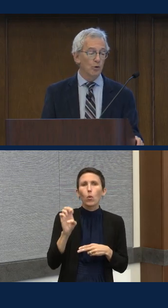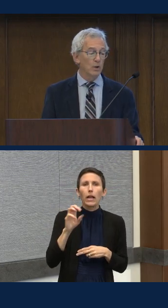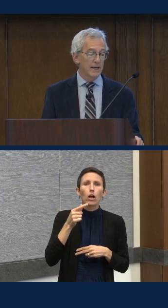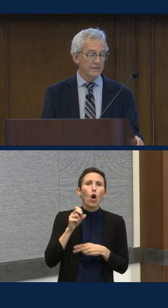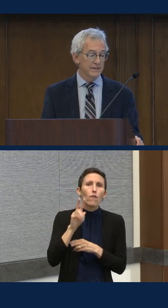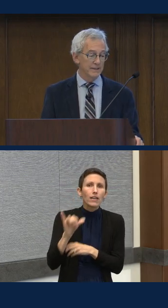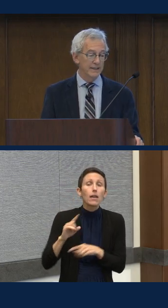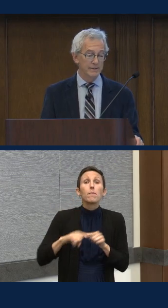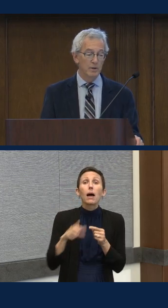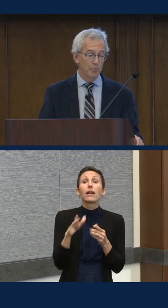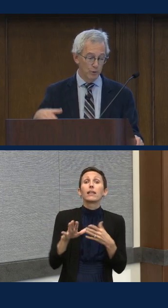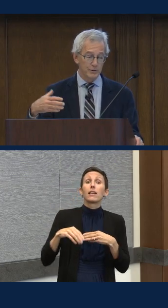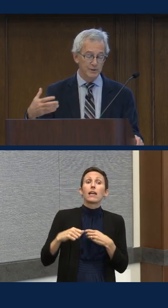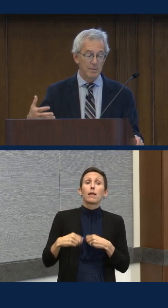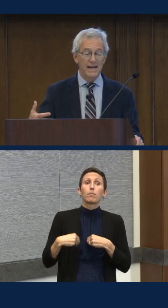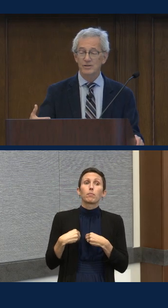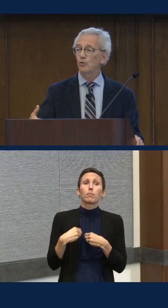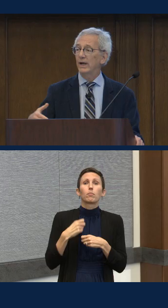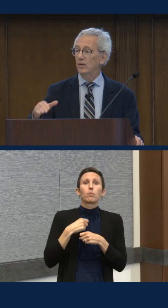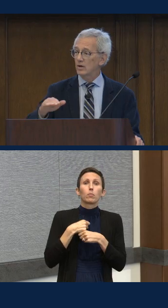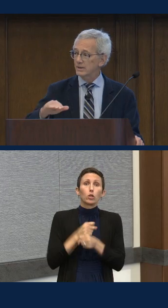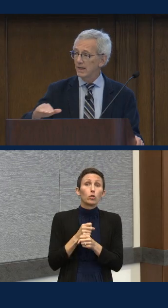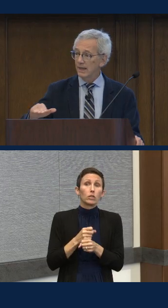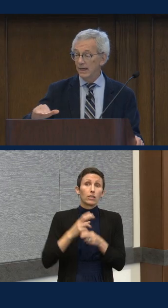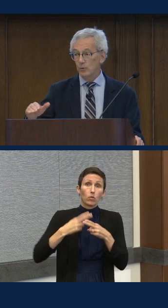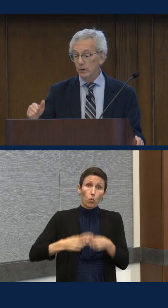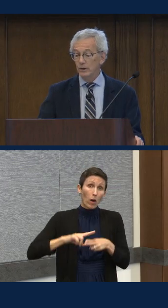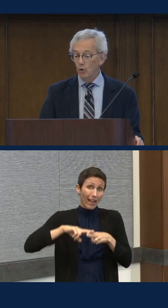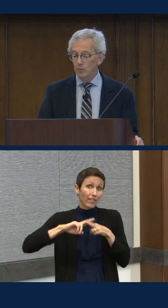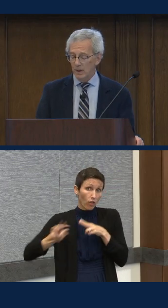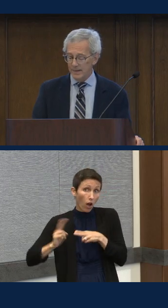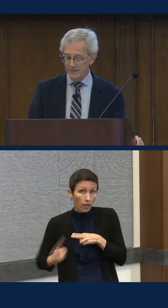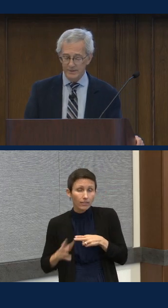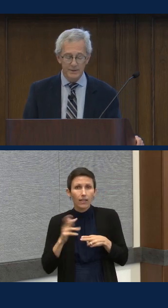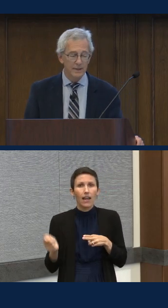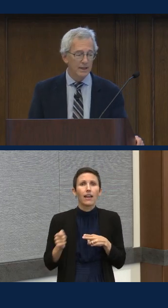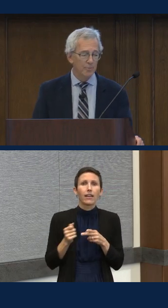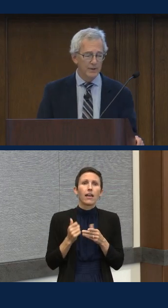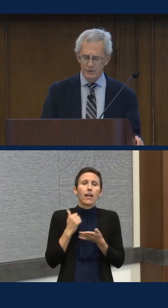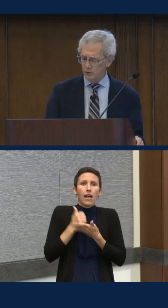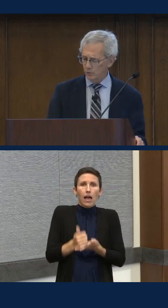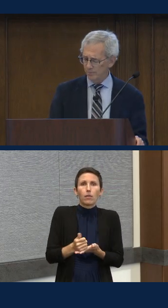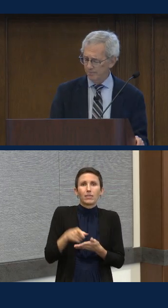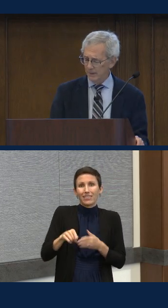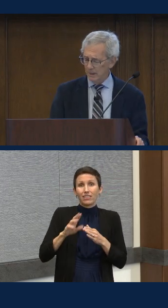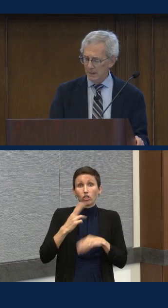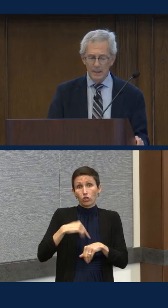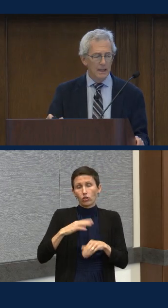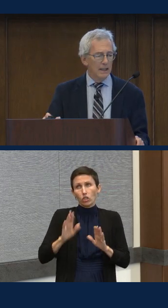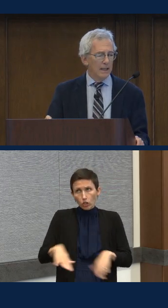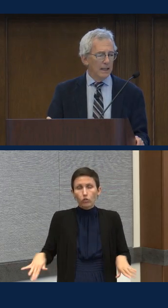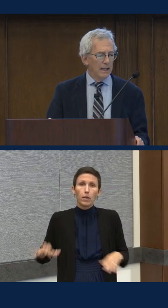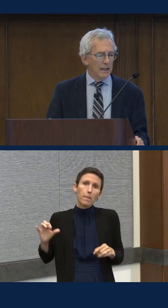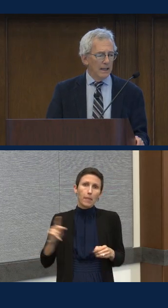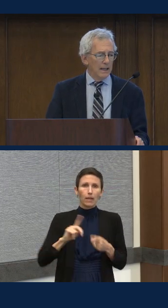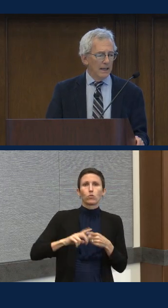basically normalizes, produces massive weight loss, and really normalizes these children.